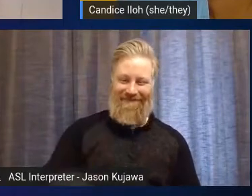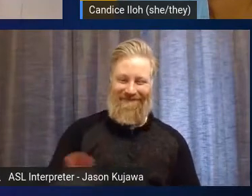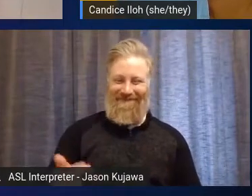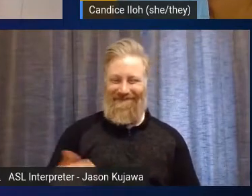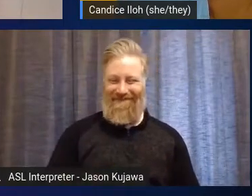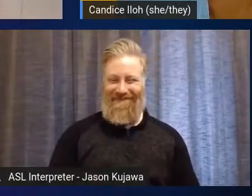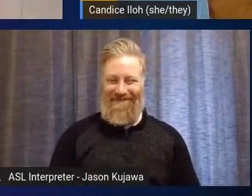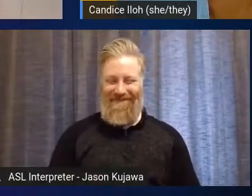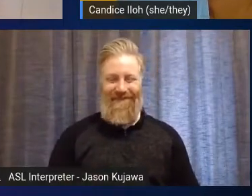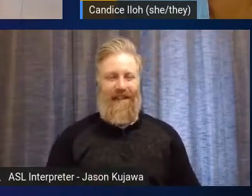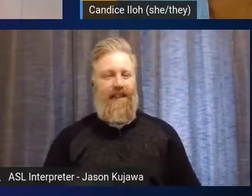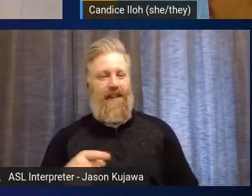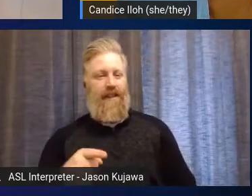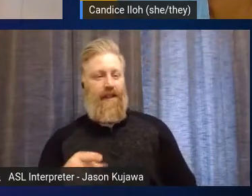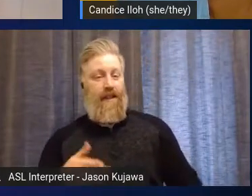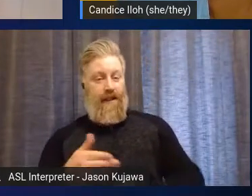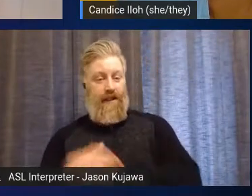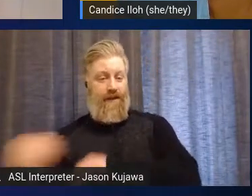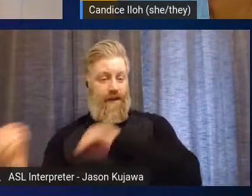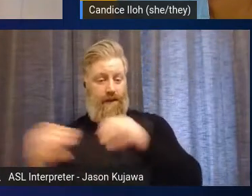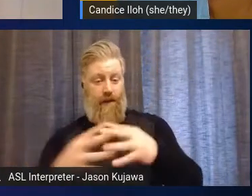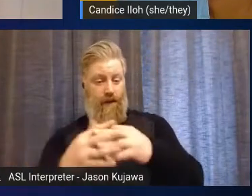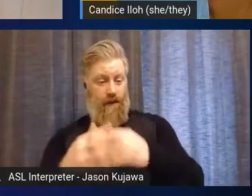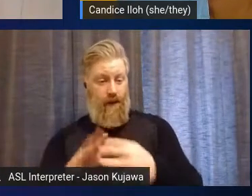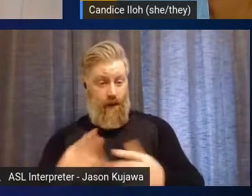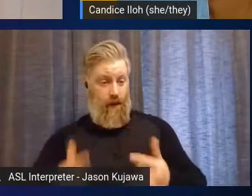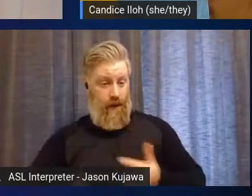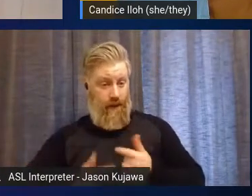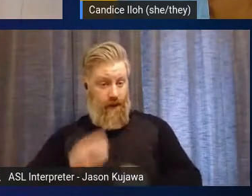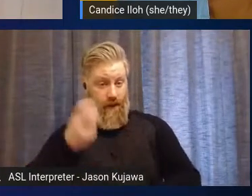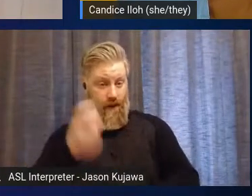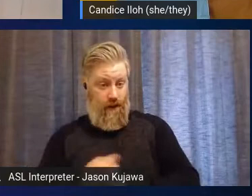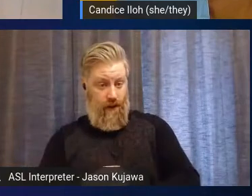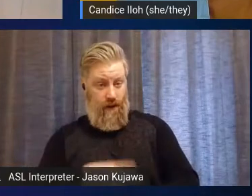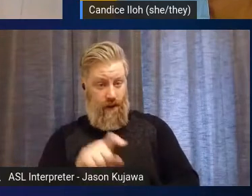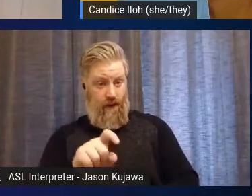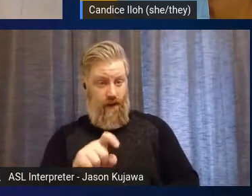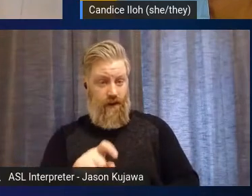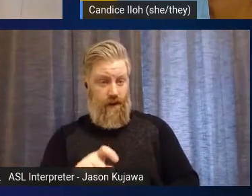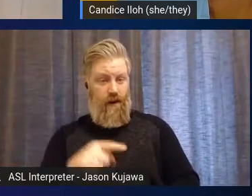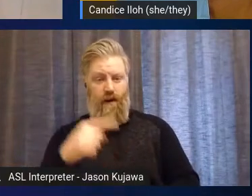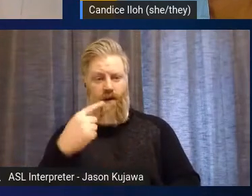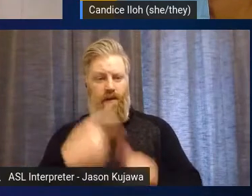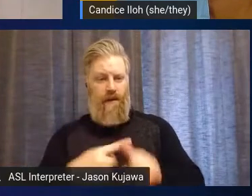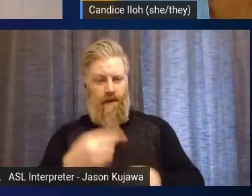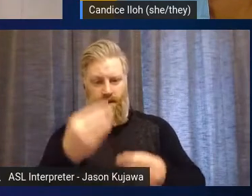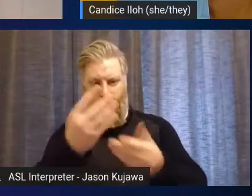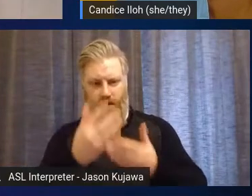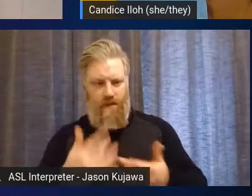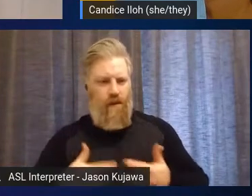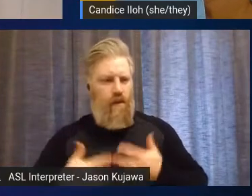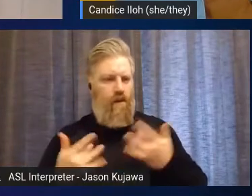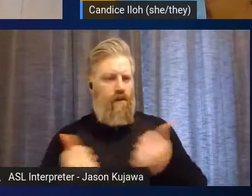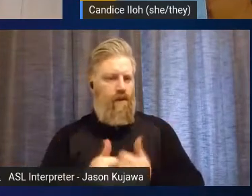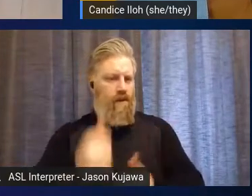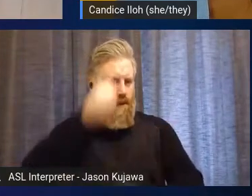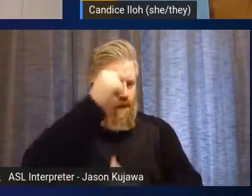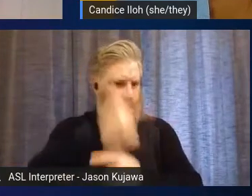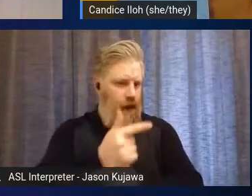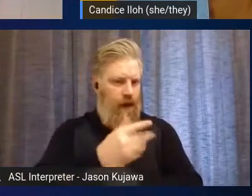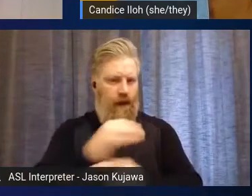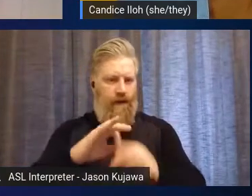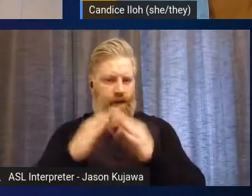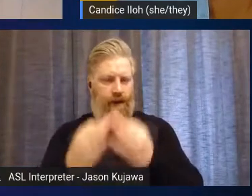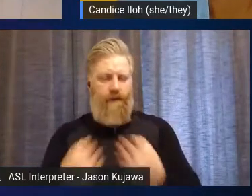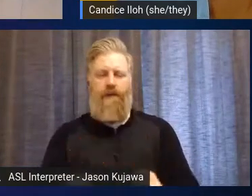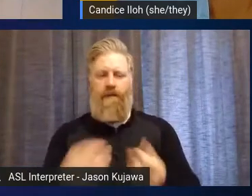Was life hard after moving to America? And can you give us an update on your brother and family? And they said lots of students have asked whether